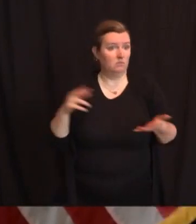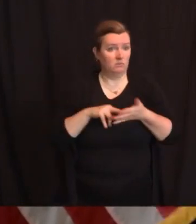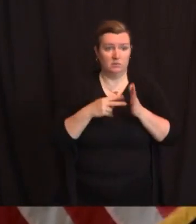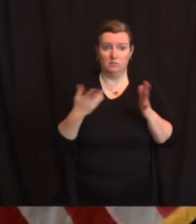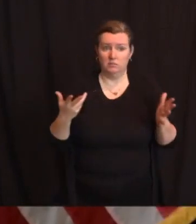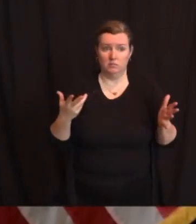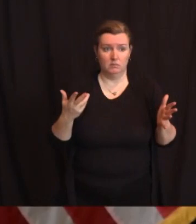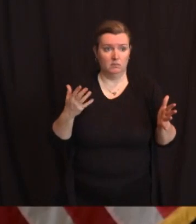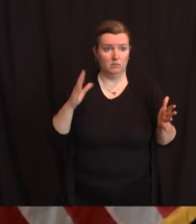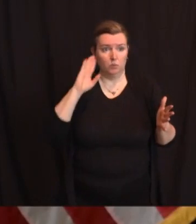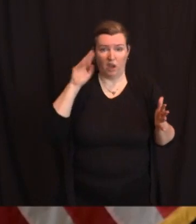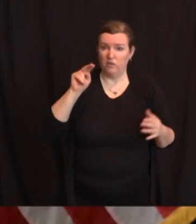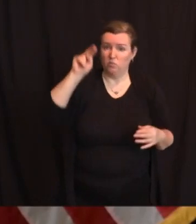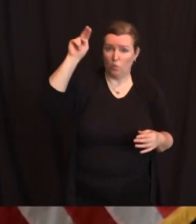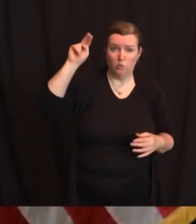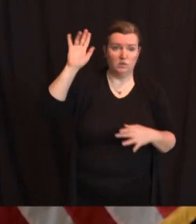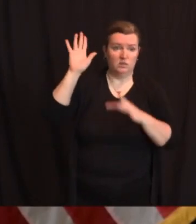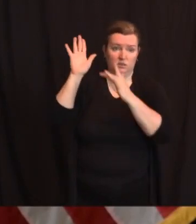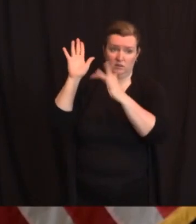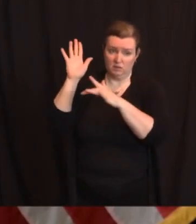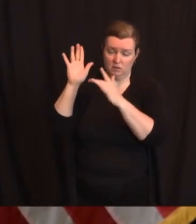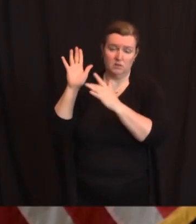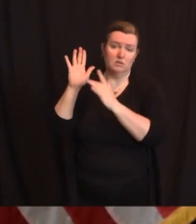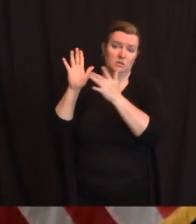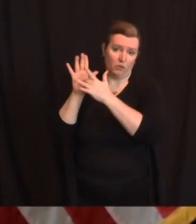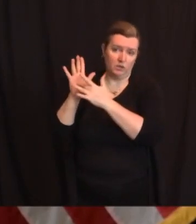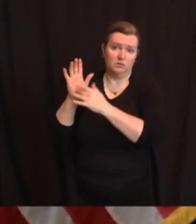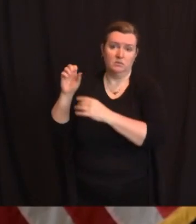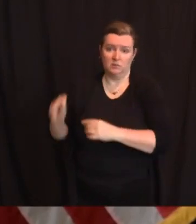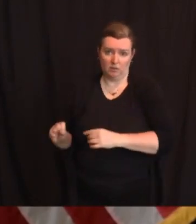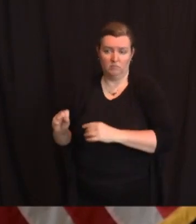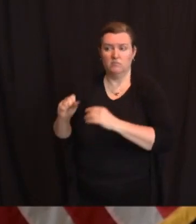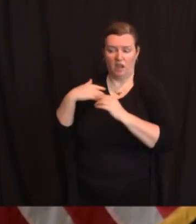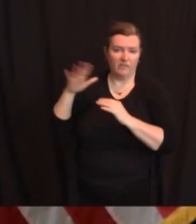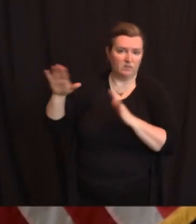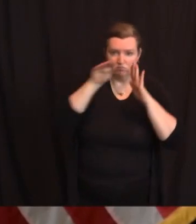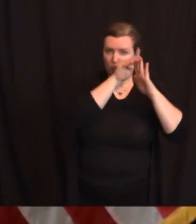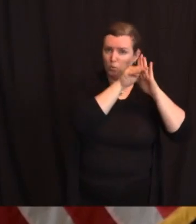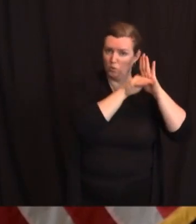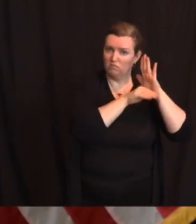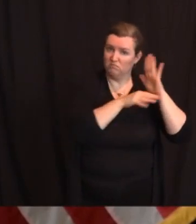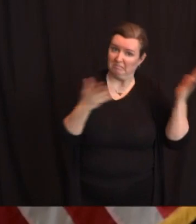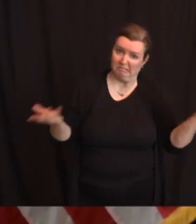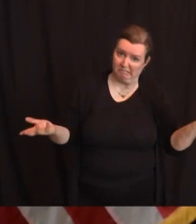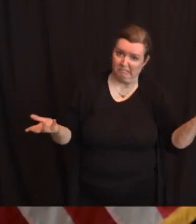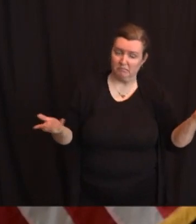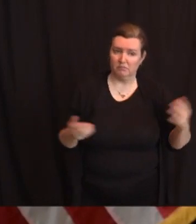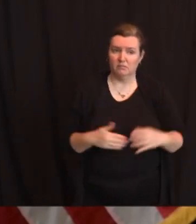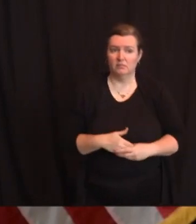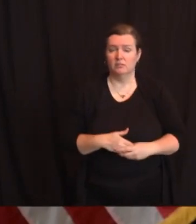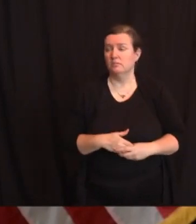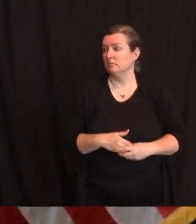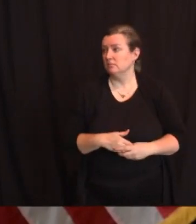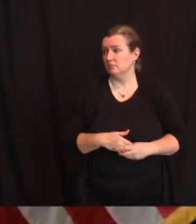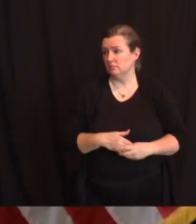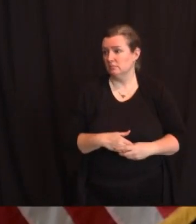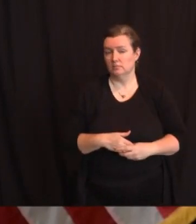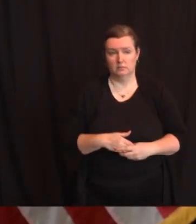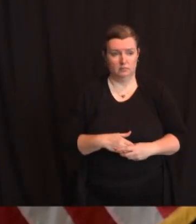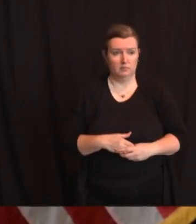Is that fair? Thank you. We'll stay in the back, and then we'll come back down to you, Dave, if we can. Thank you. Hi, Governor.